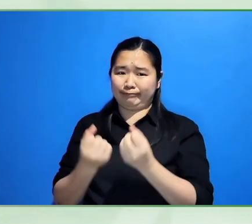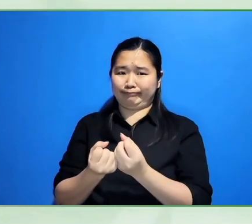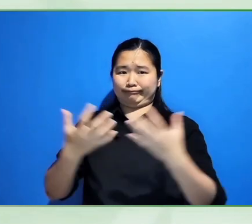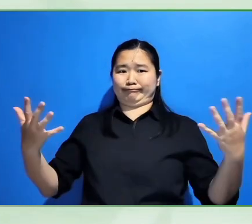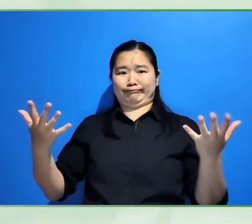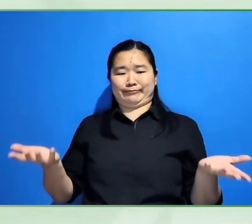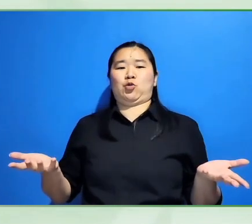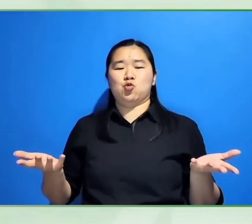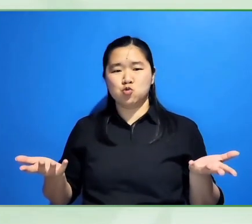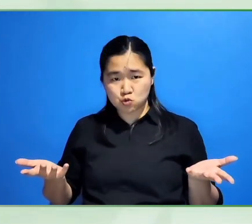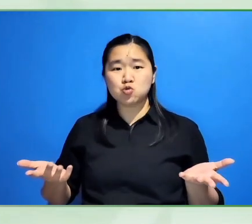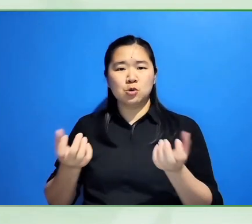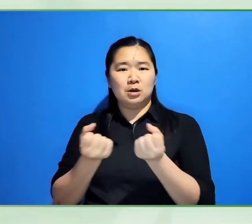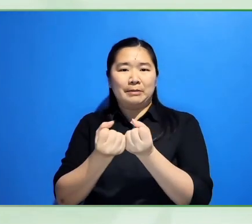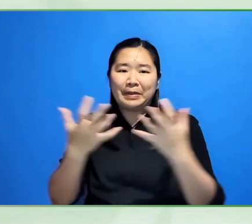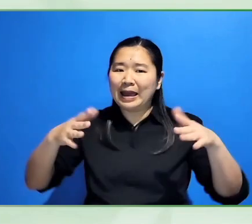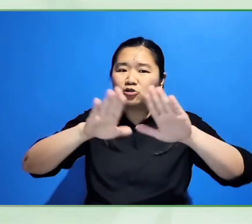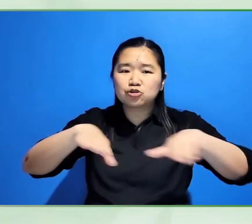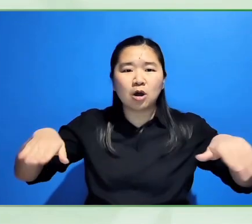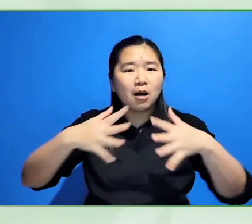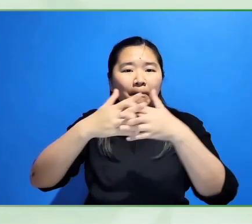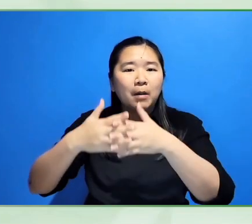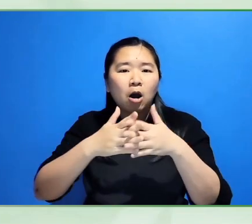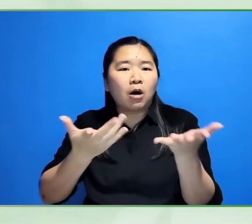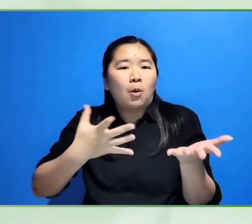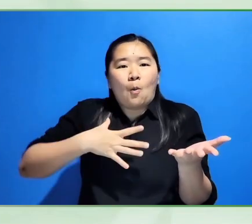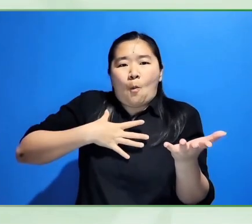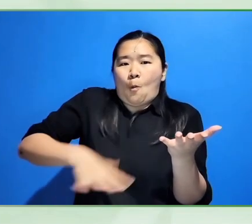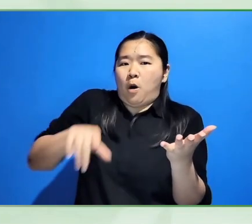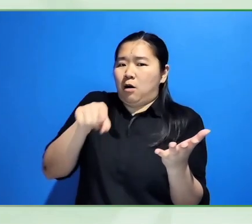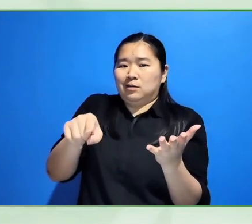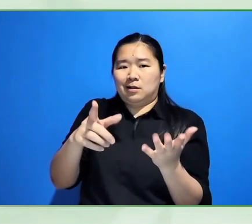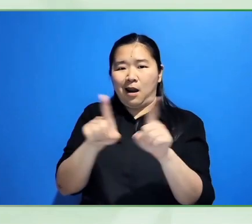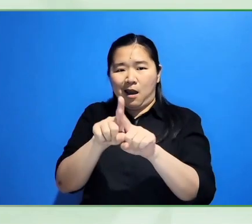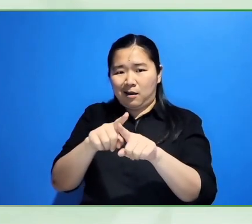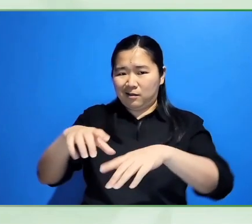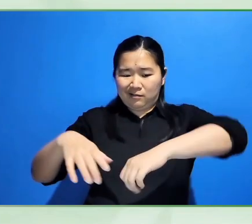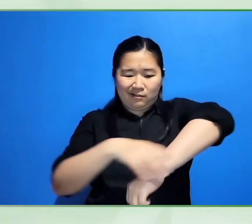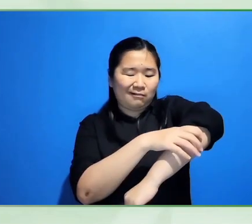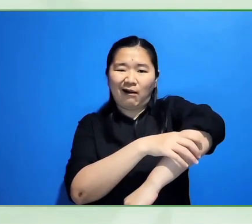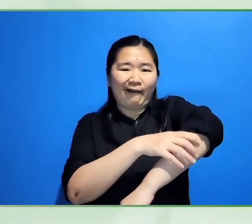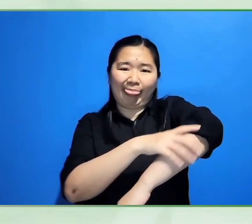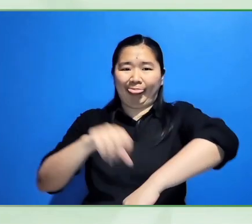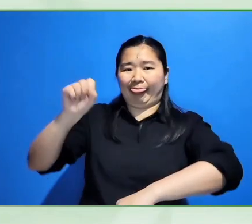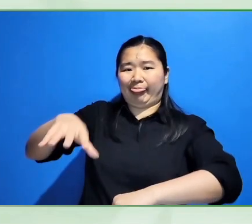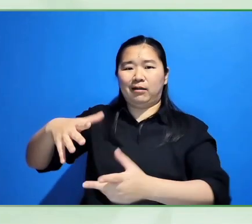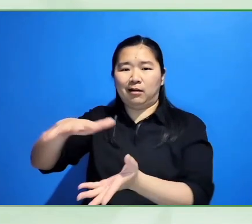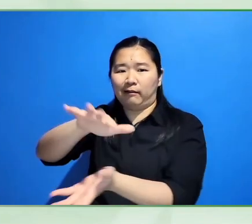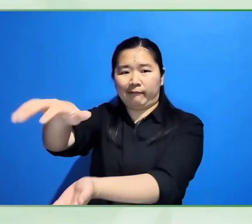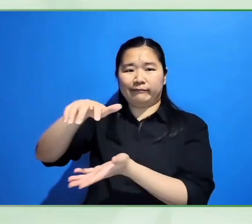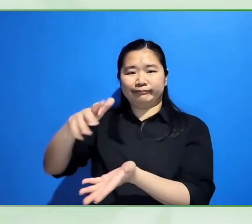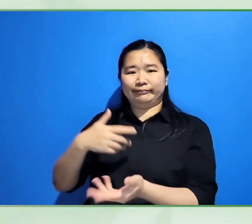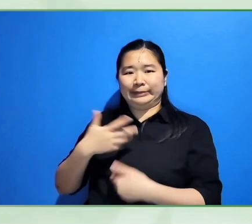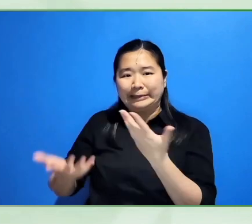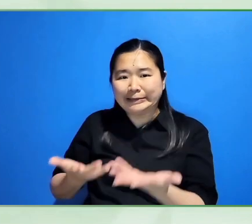child in, say, Kenya is receiving a prosthetic and they outgrow it in a year or two, that they return it to the clinic so that it